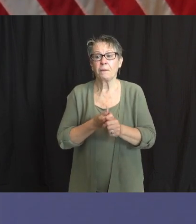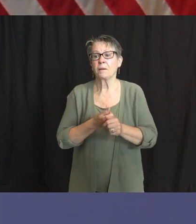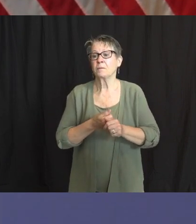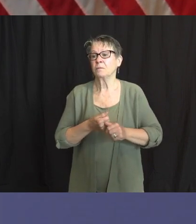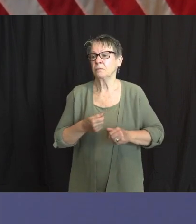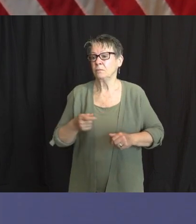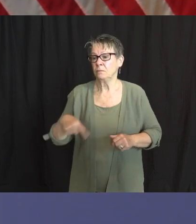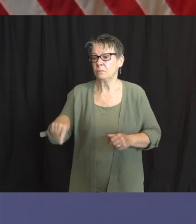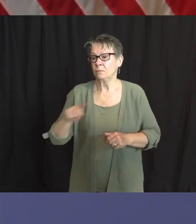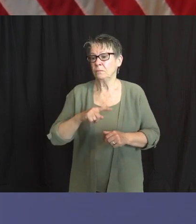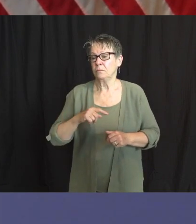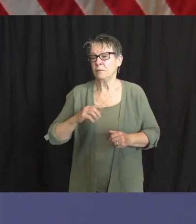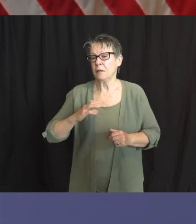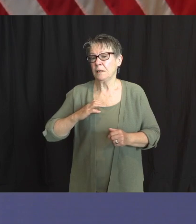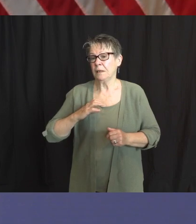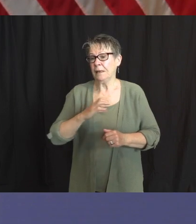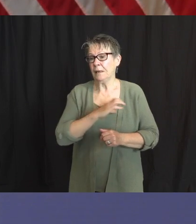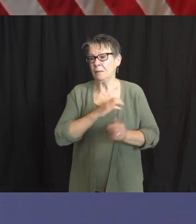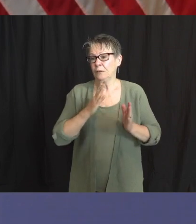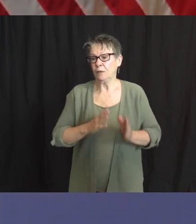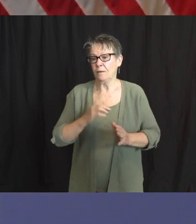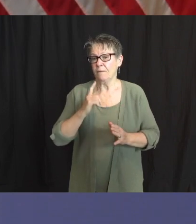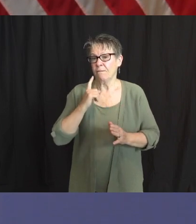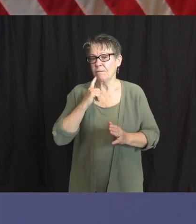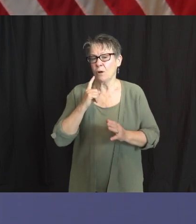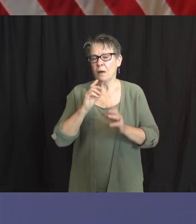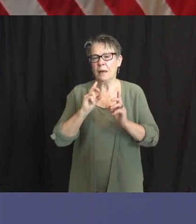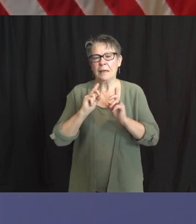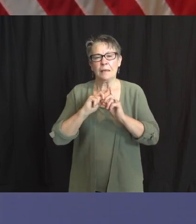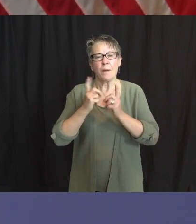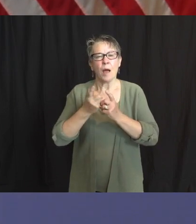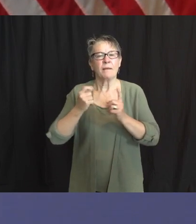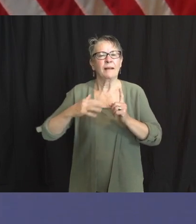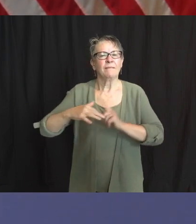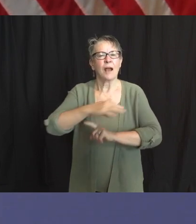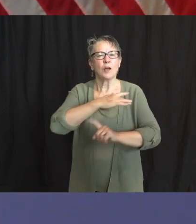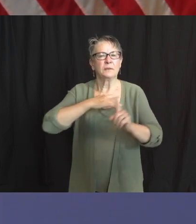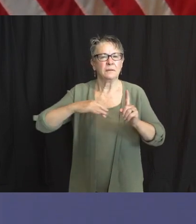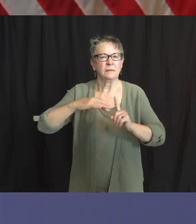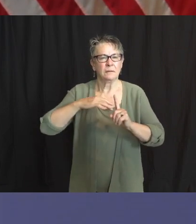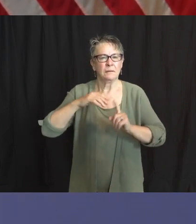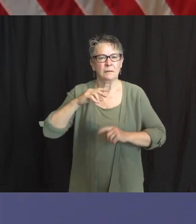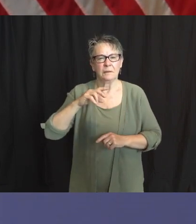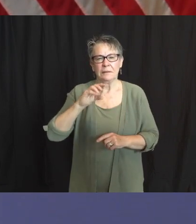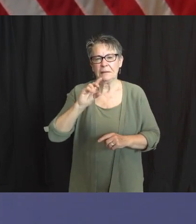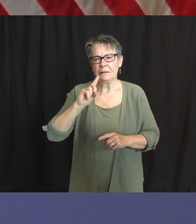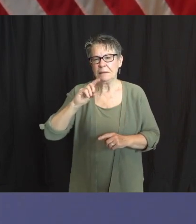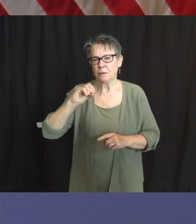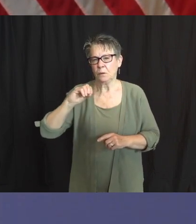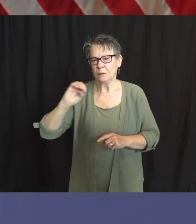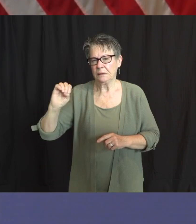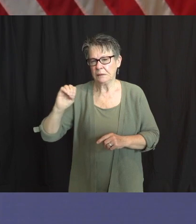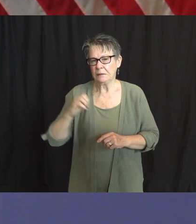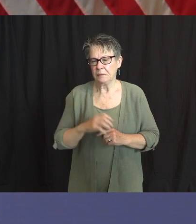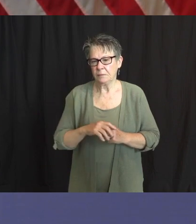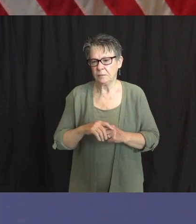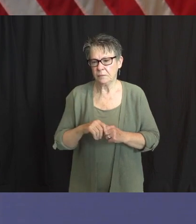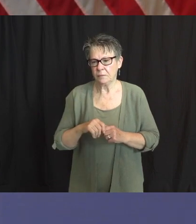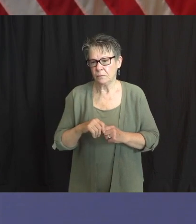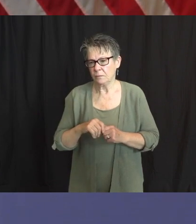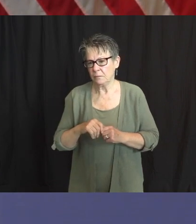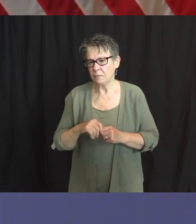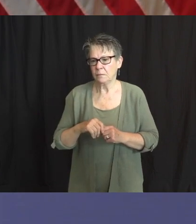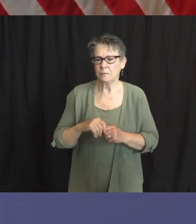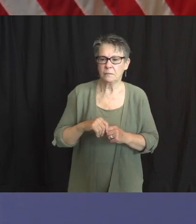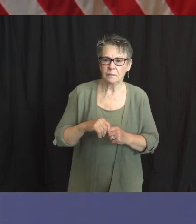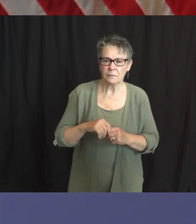on beaches. We've also had some folks who are non-essential retail who have taken upon themselves to take some